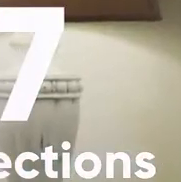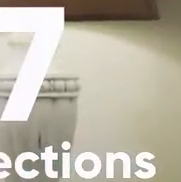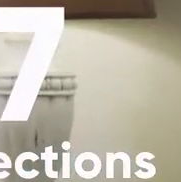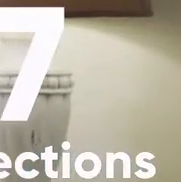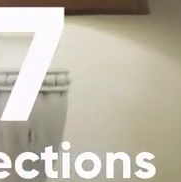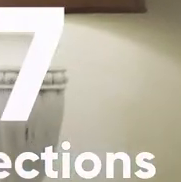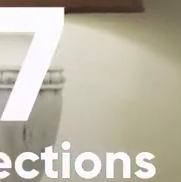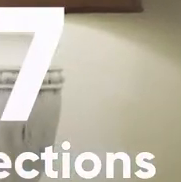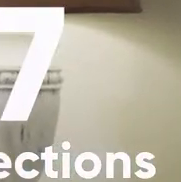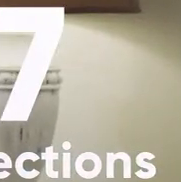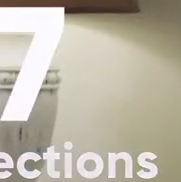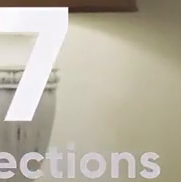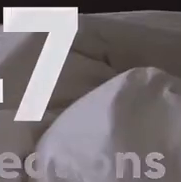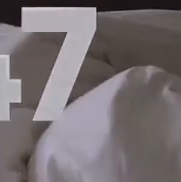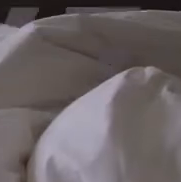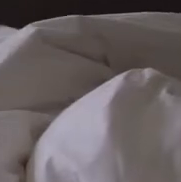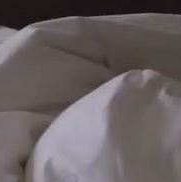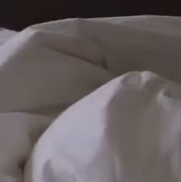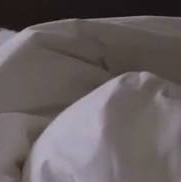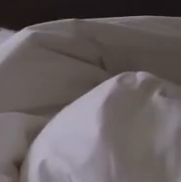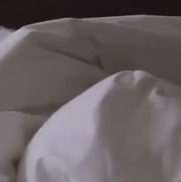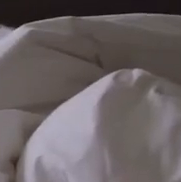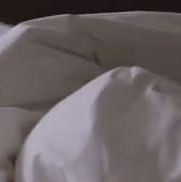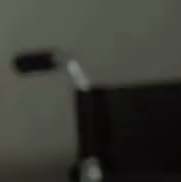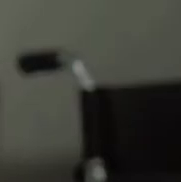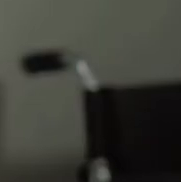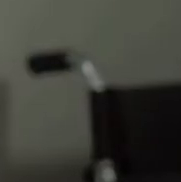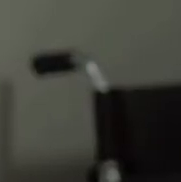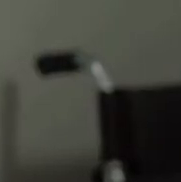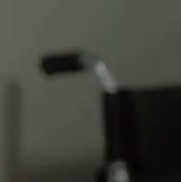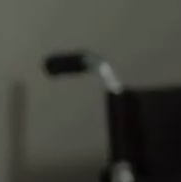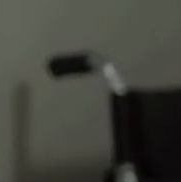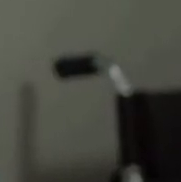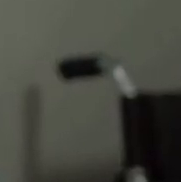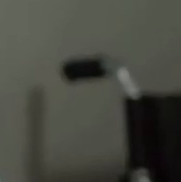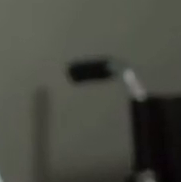fall ill of TB disease every day.